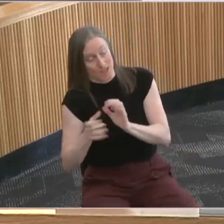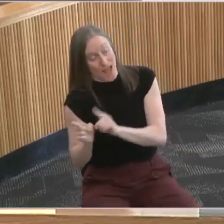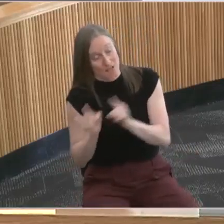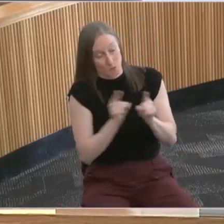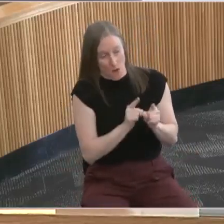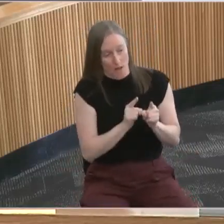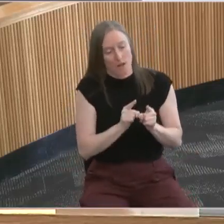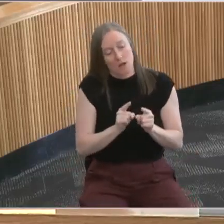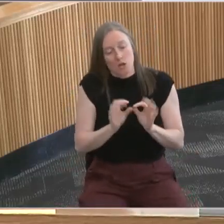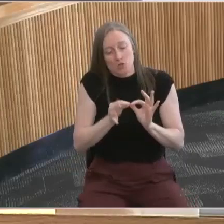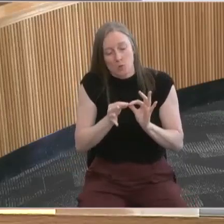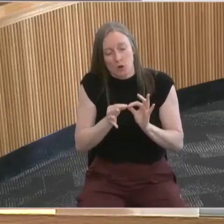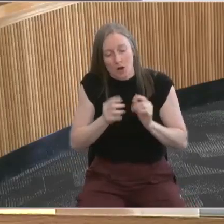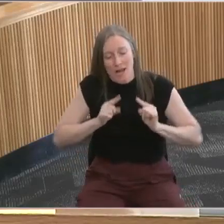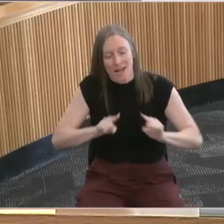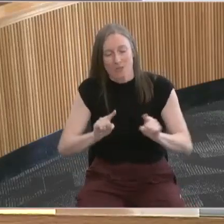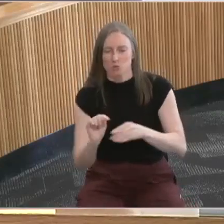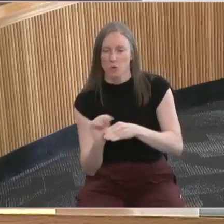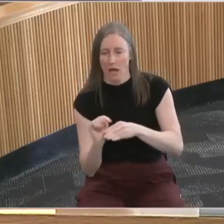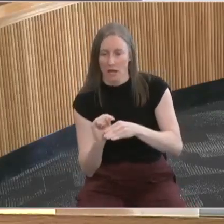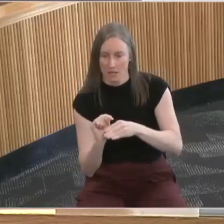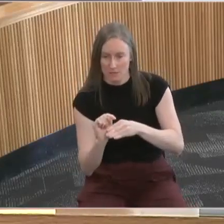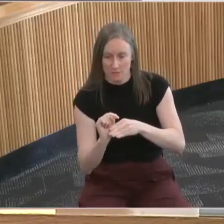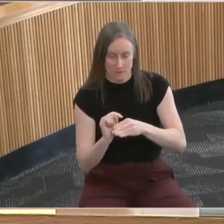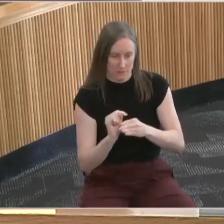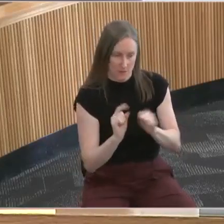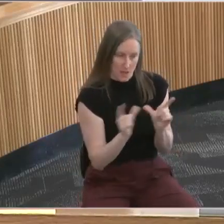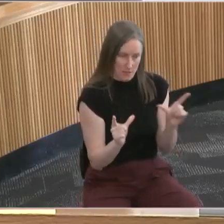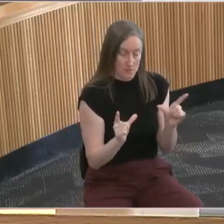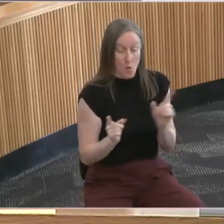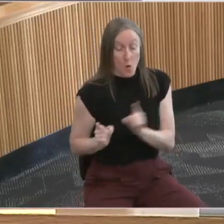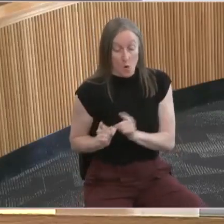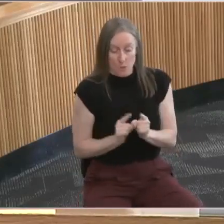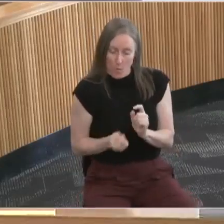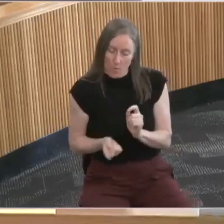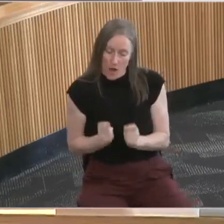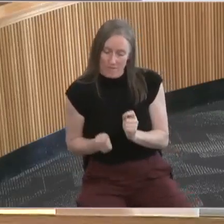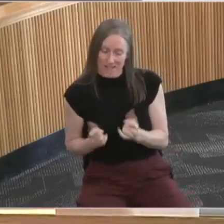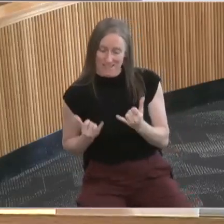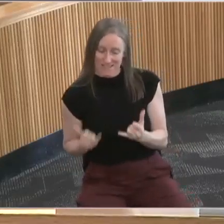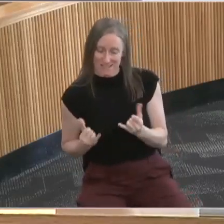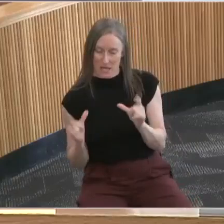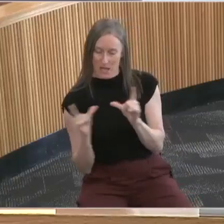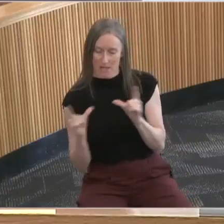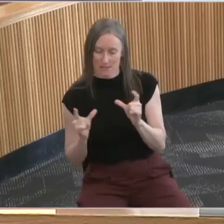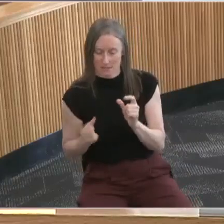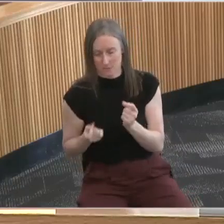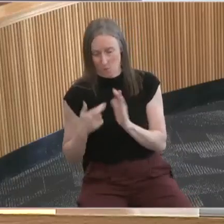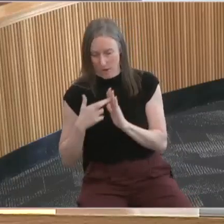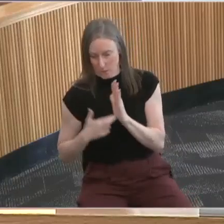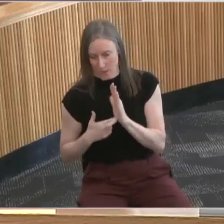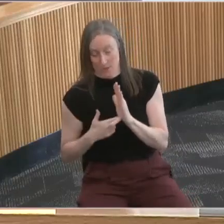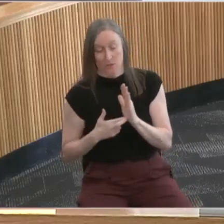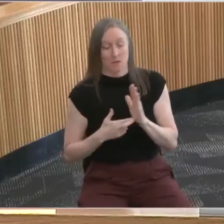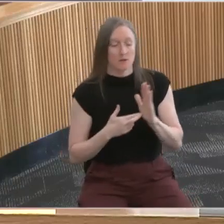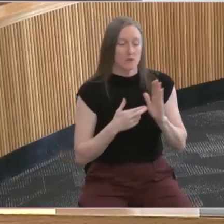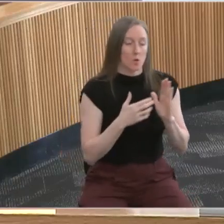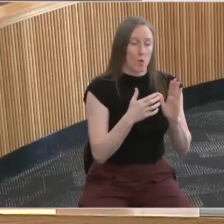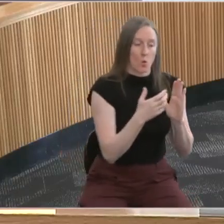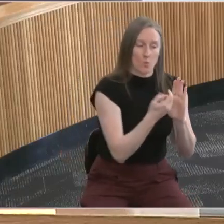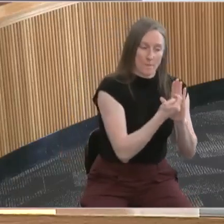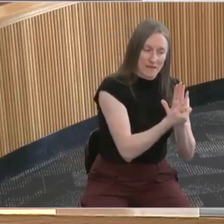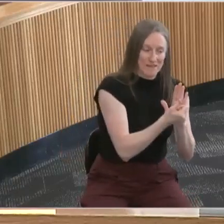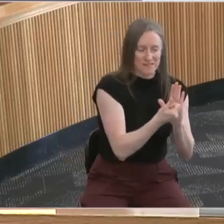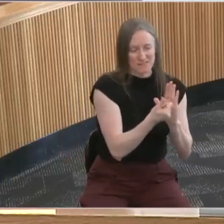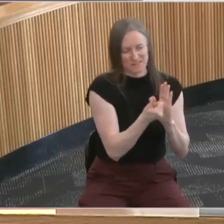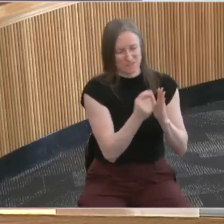in training license. It also modifies some existing licensing regulations, repeals a handful of specialty licenses,